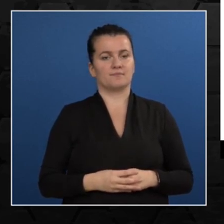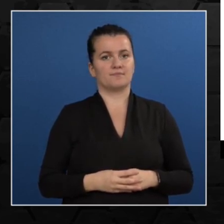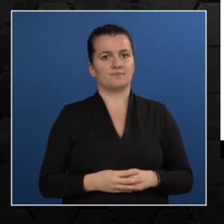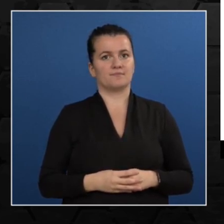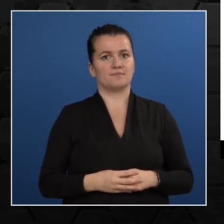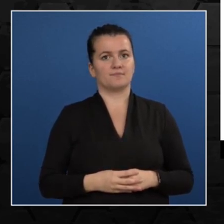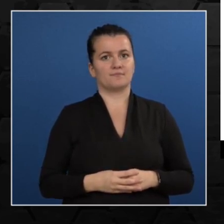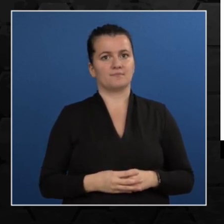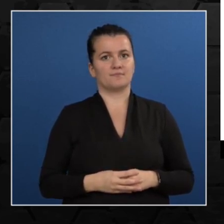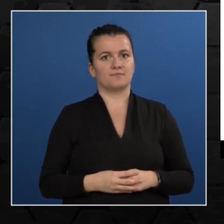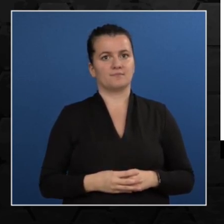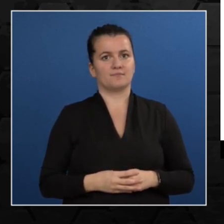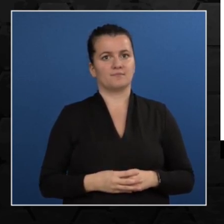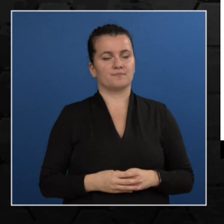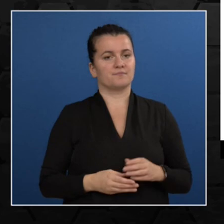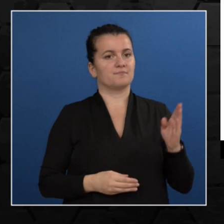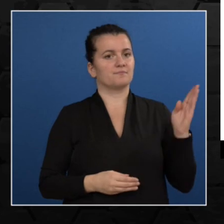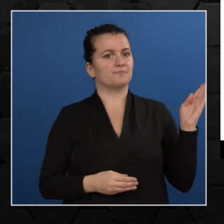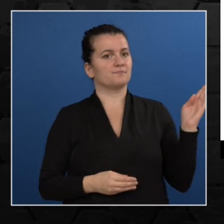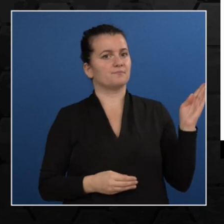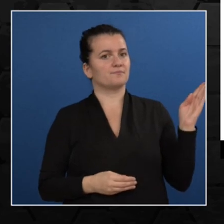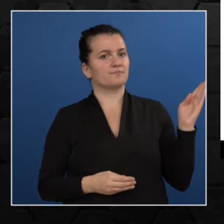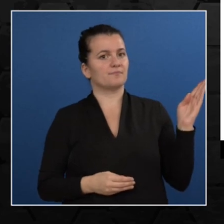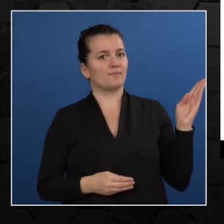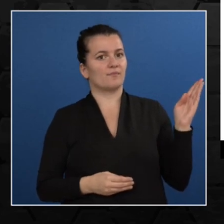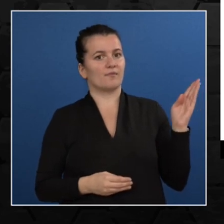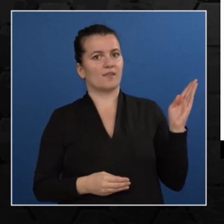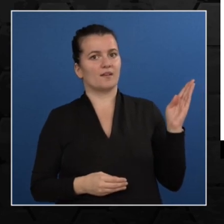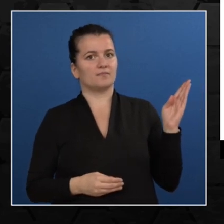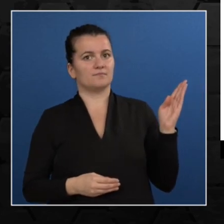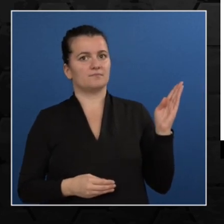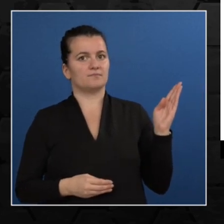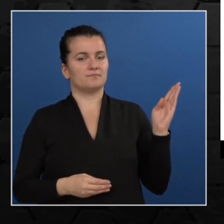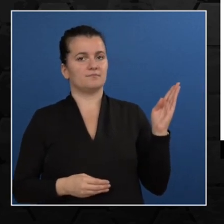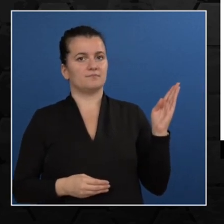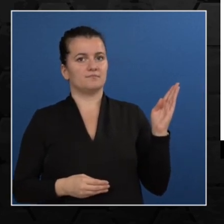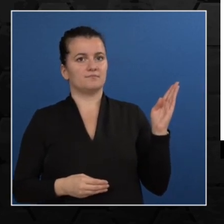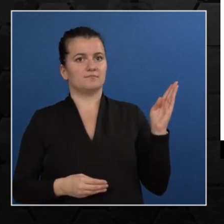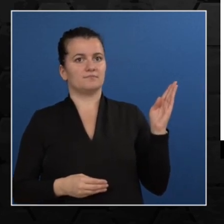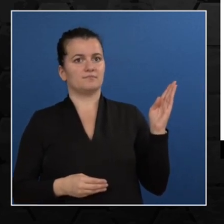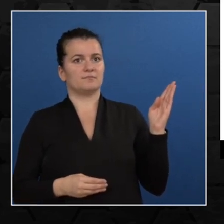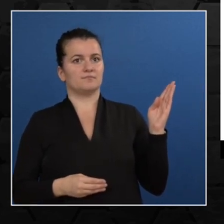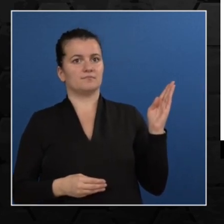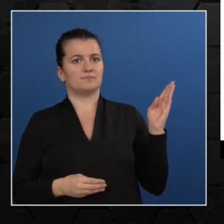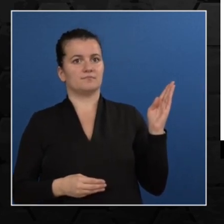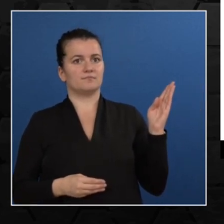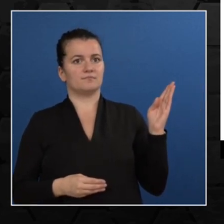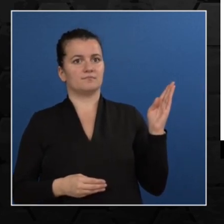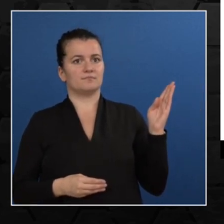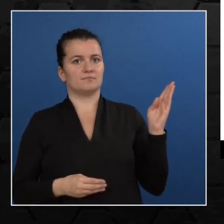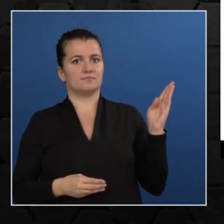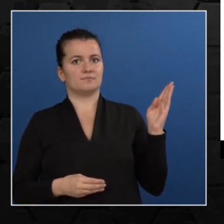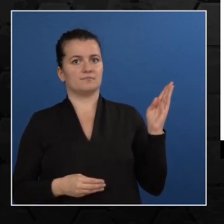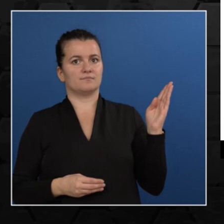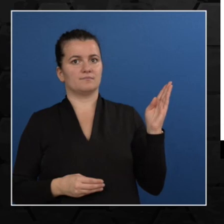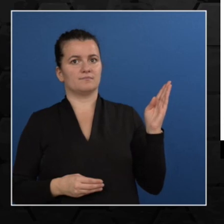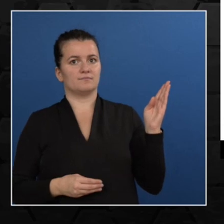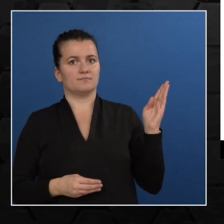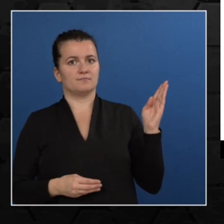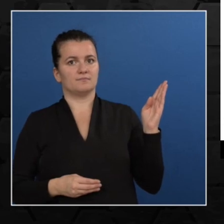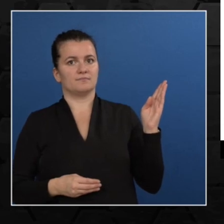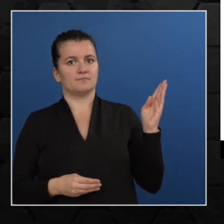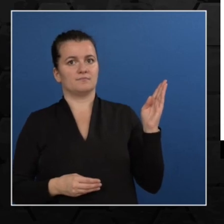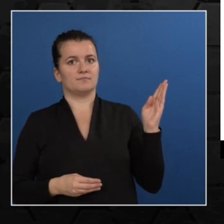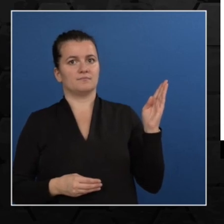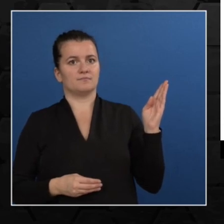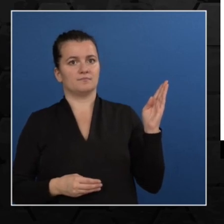machine learning. You just type machine learning for you to get started with machine learning. Okay,